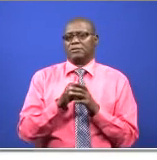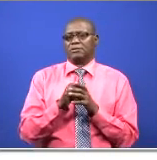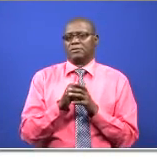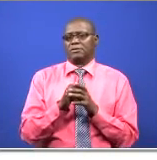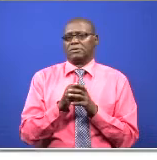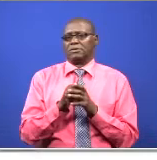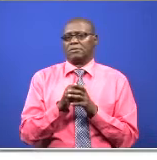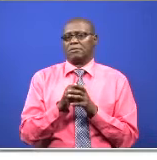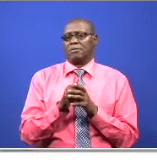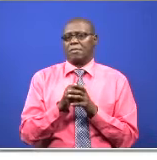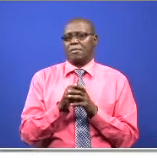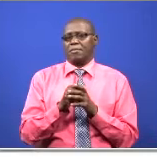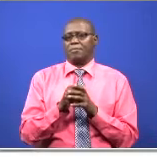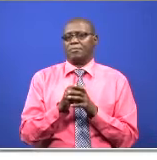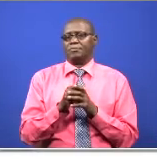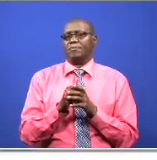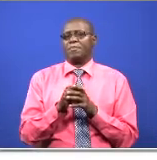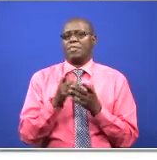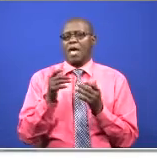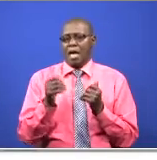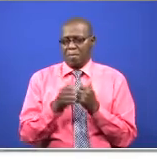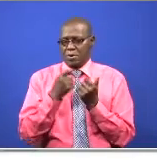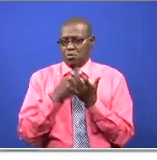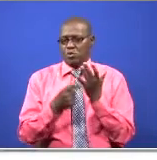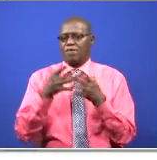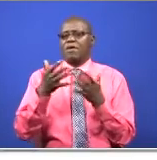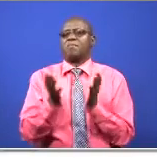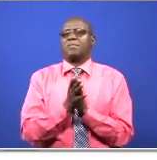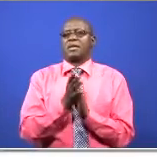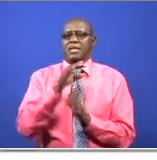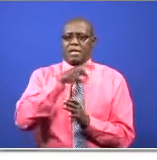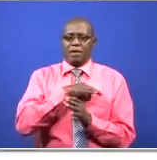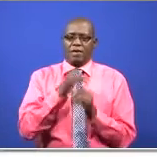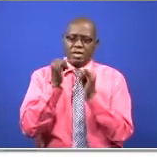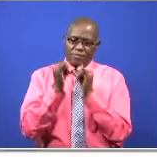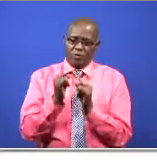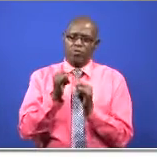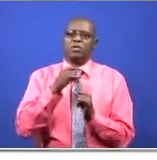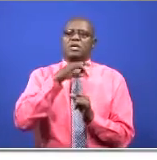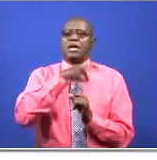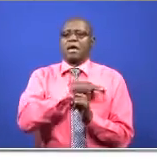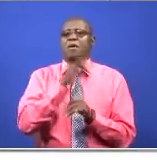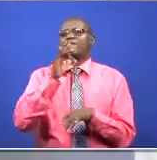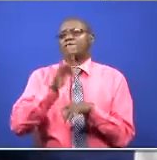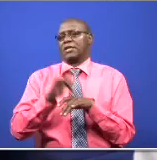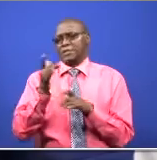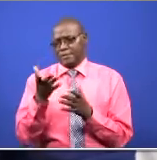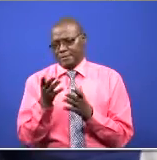Because what happens is if incomes, family incomes and individual incomes are affected, they